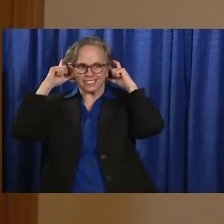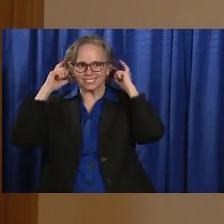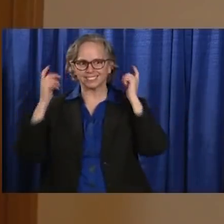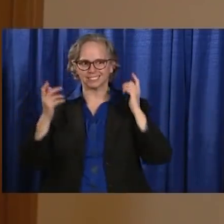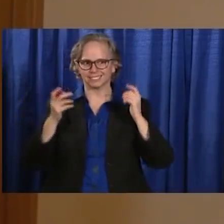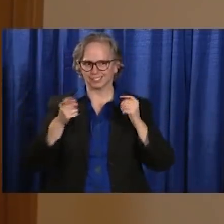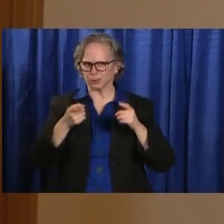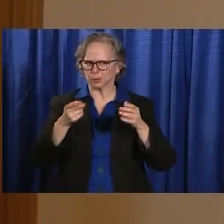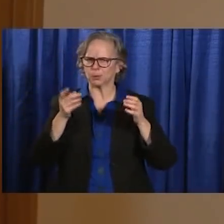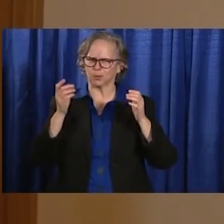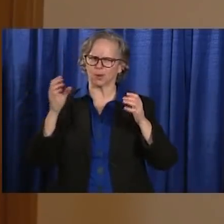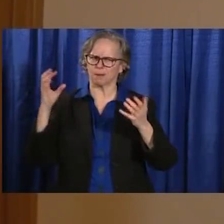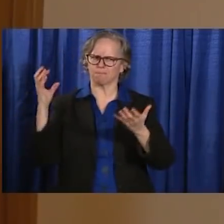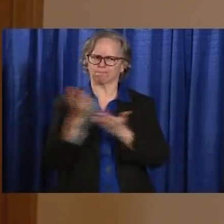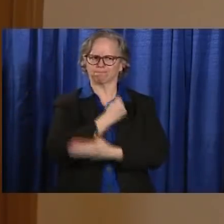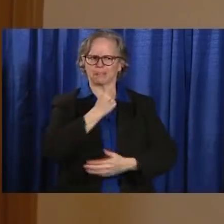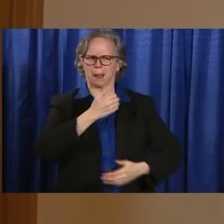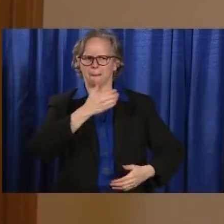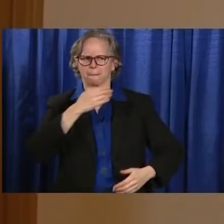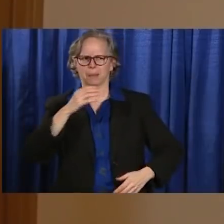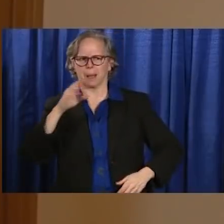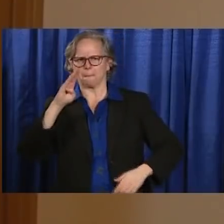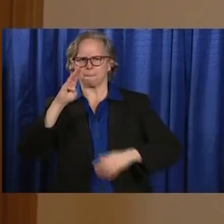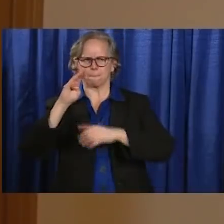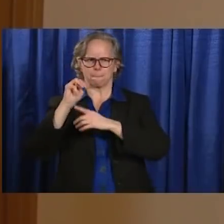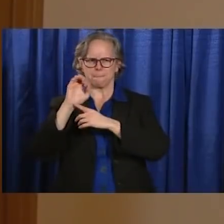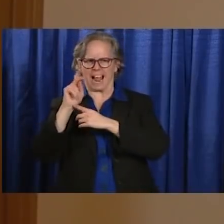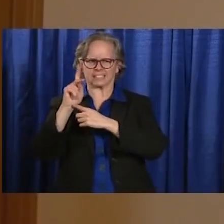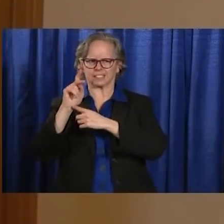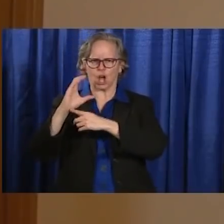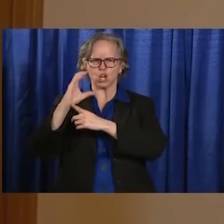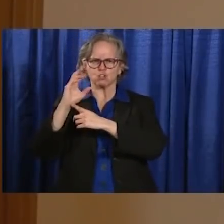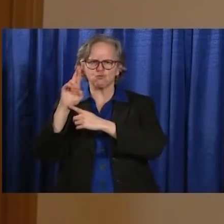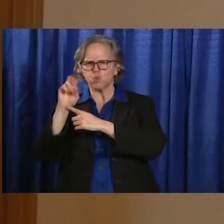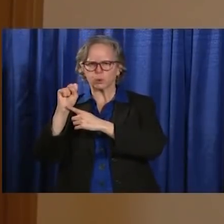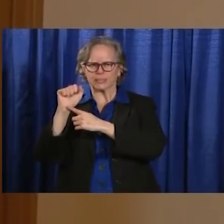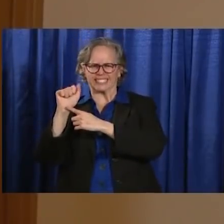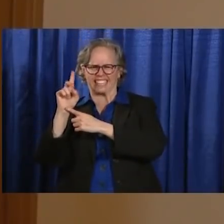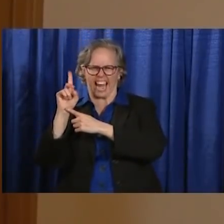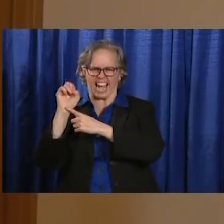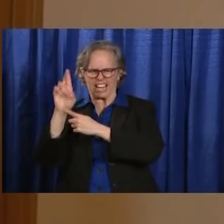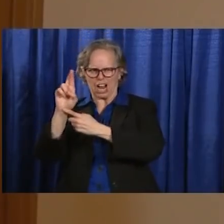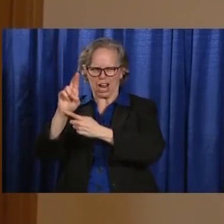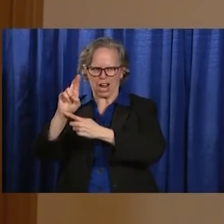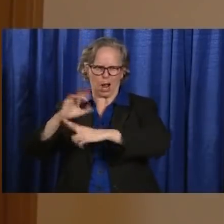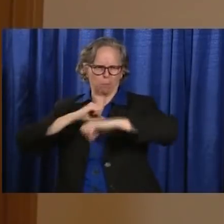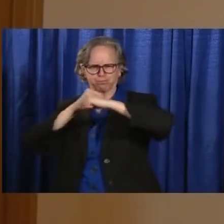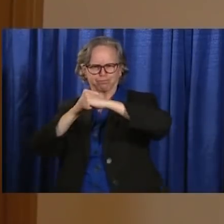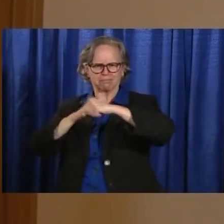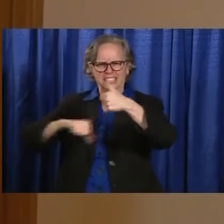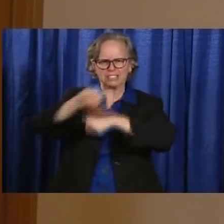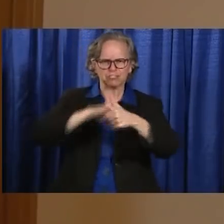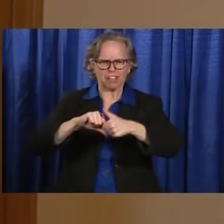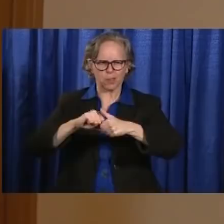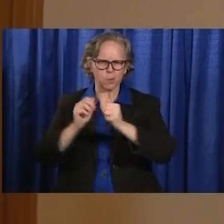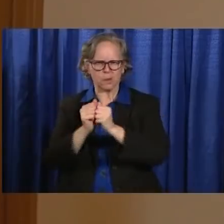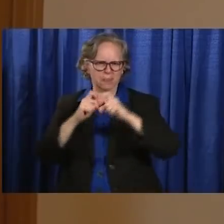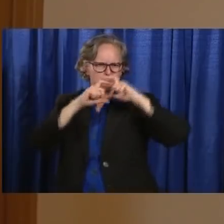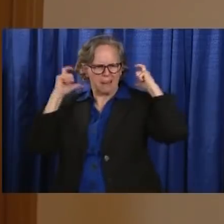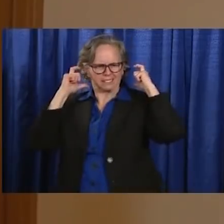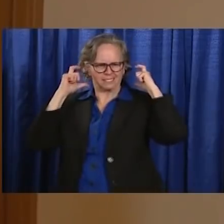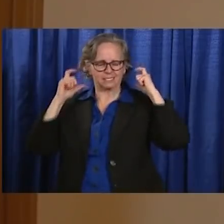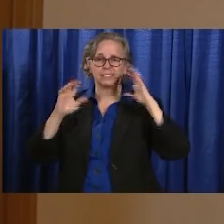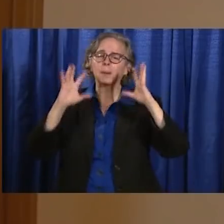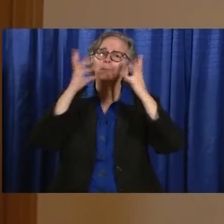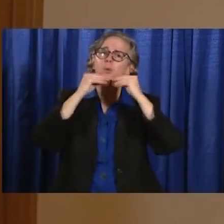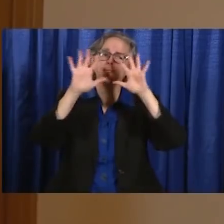mask crusader to help protect each other. It's beautiful weather, and I need you to understand